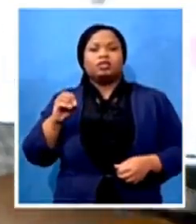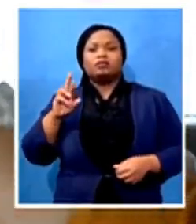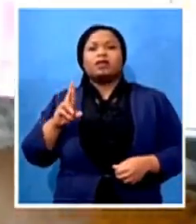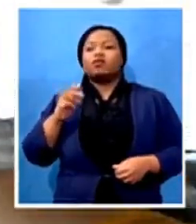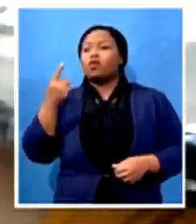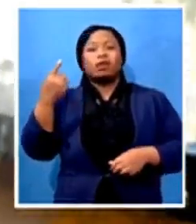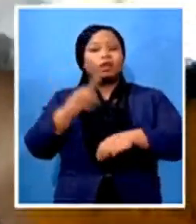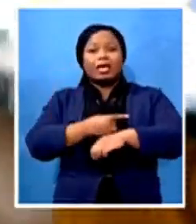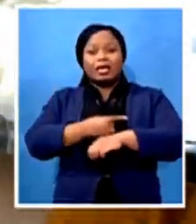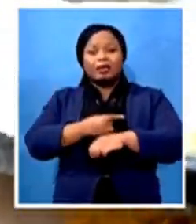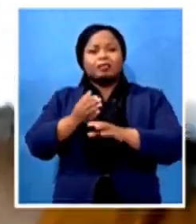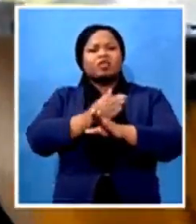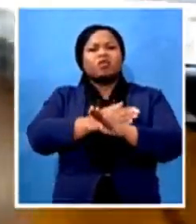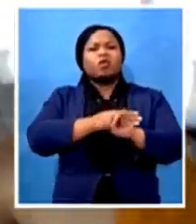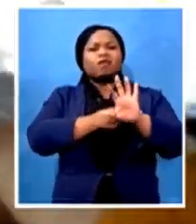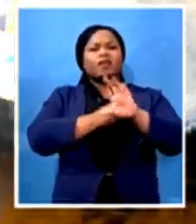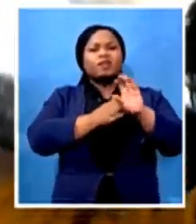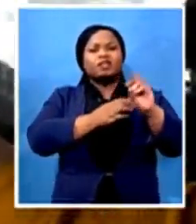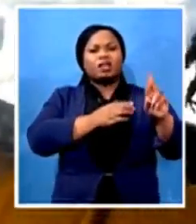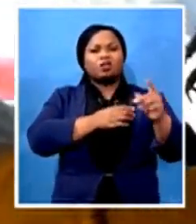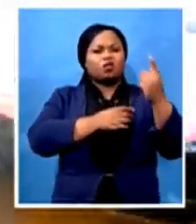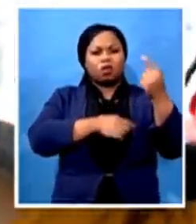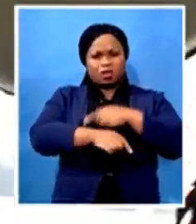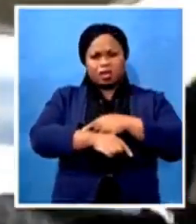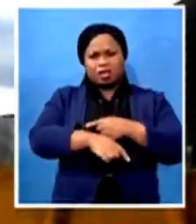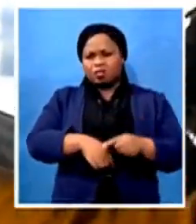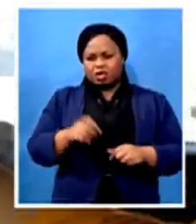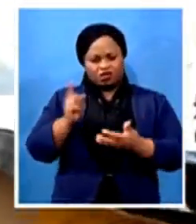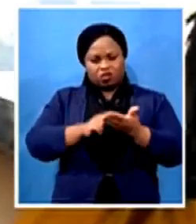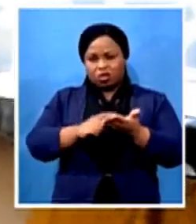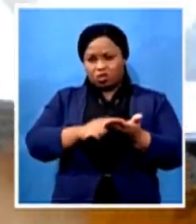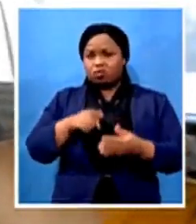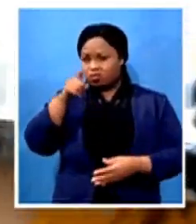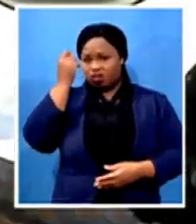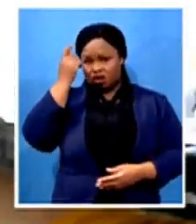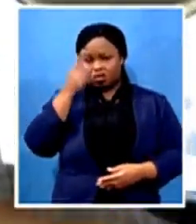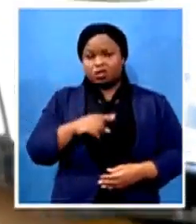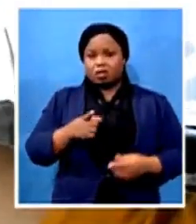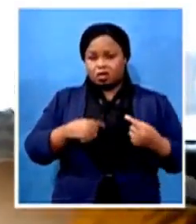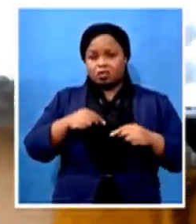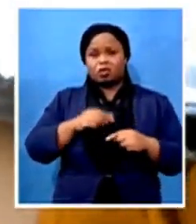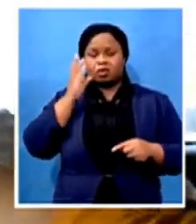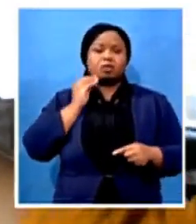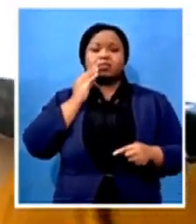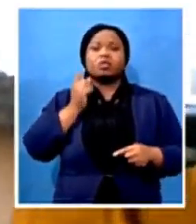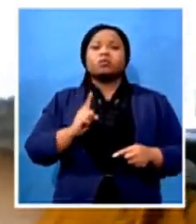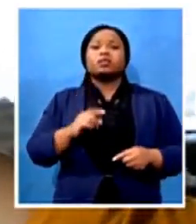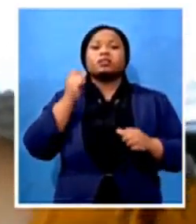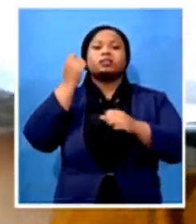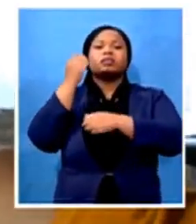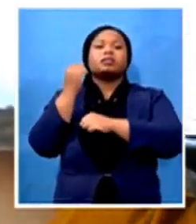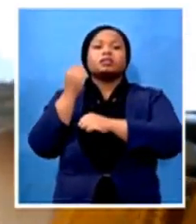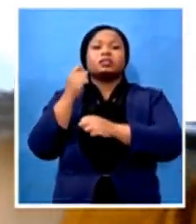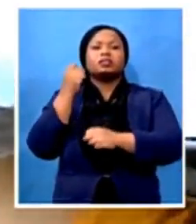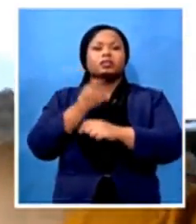rands. If you can play the numbers, you'll understand the position that as an industry had to take. But all in all, we are also